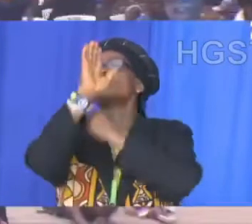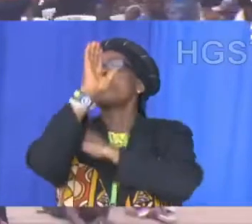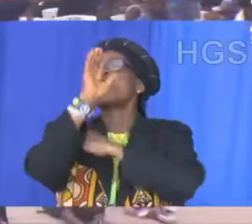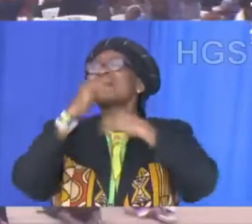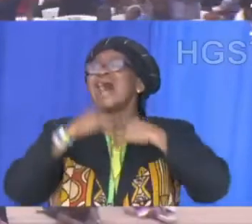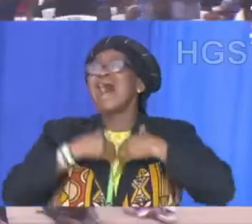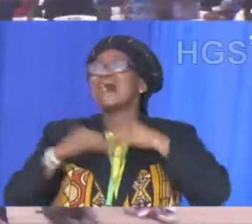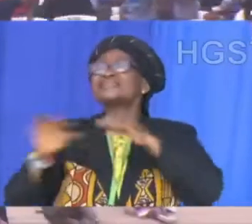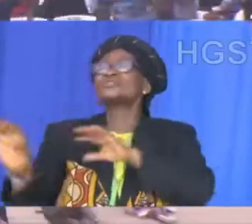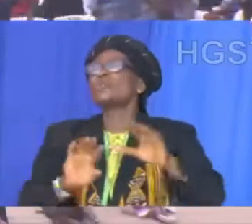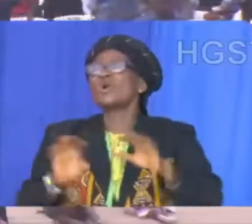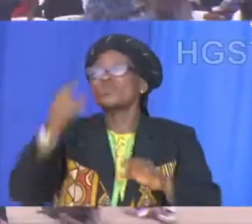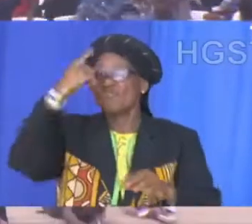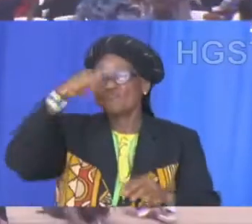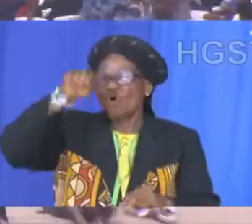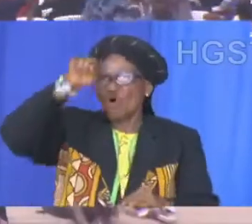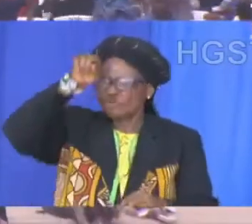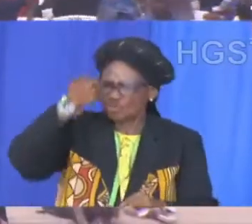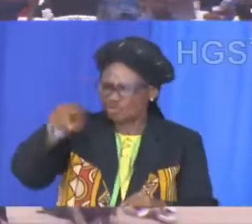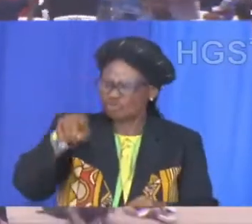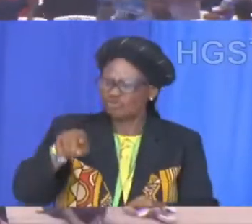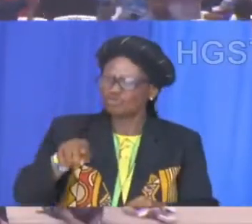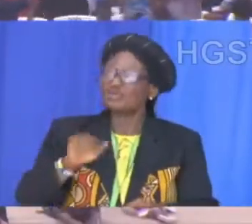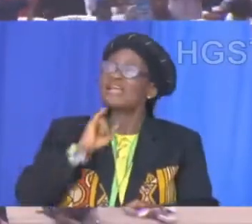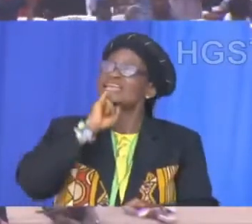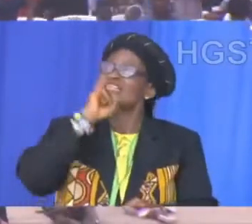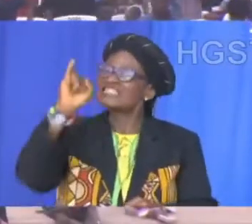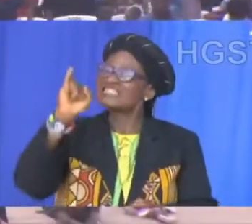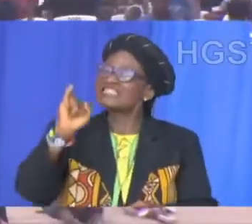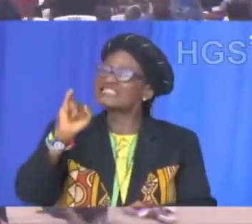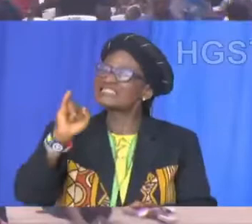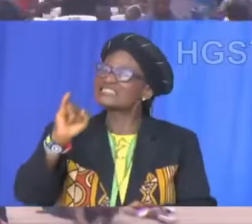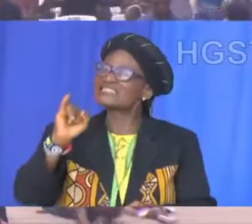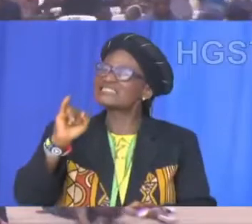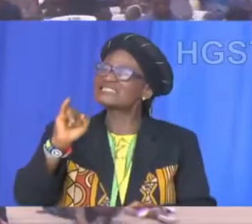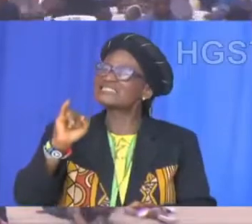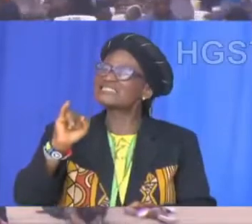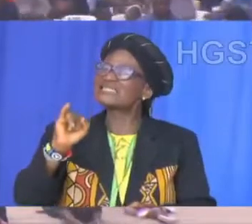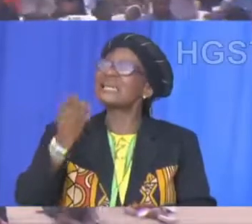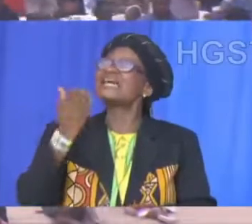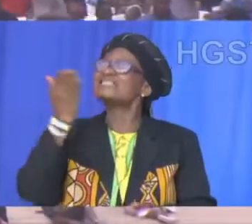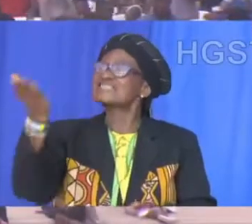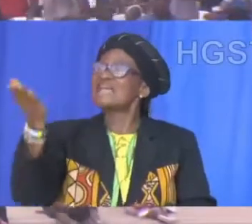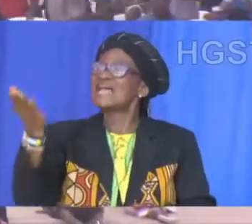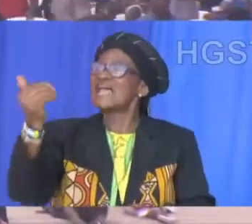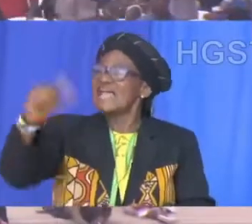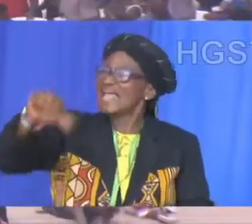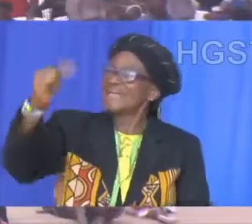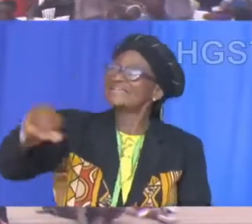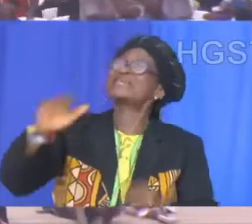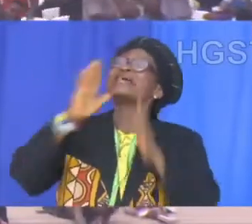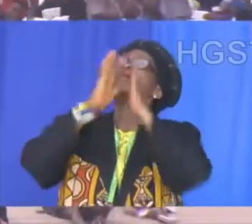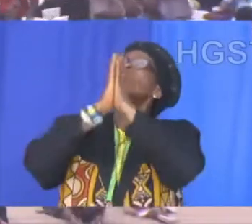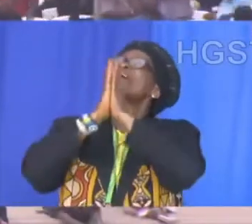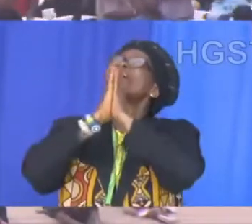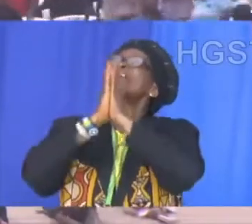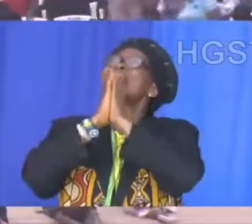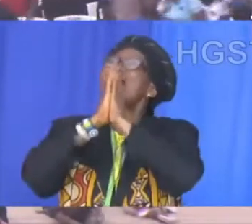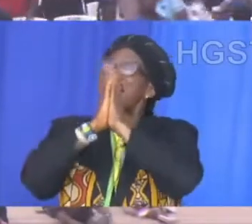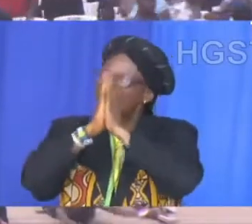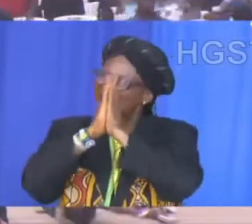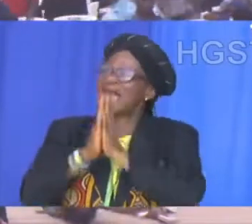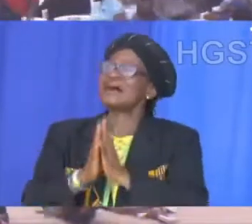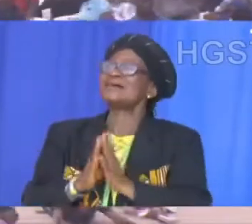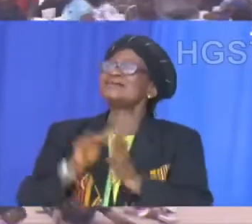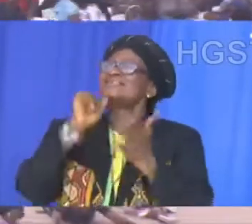Is there any prayer at all that he has answered since the beginning of the year? Has God done anything